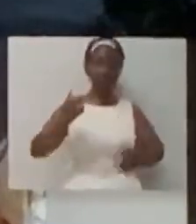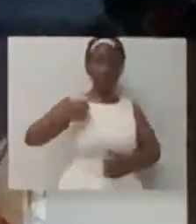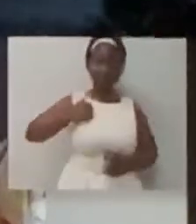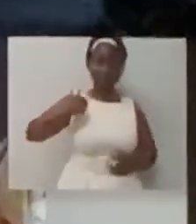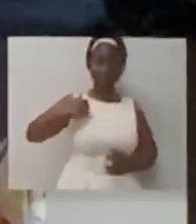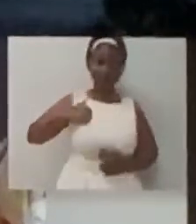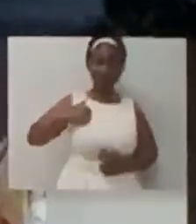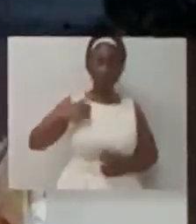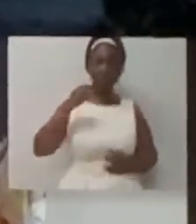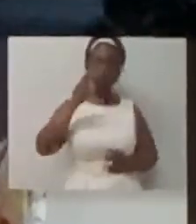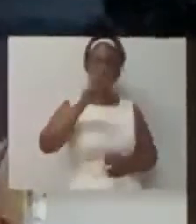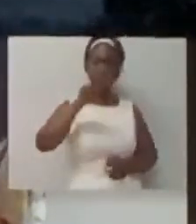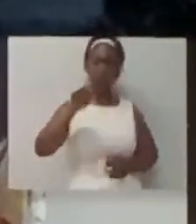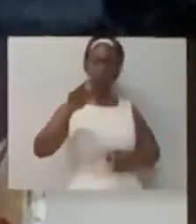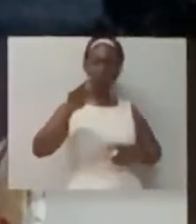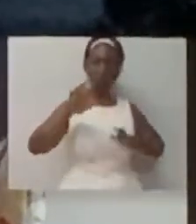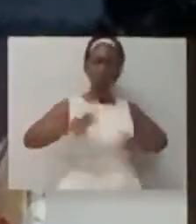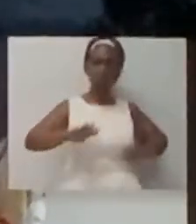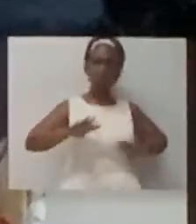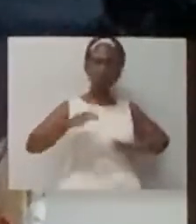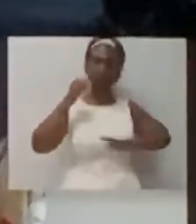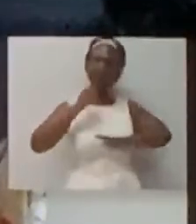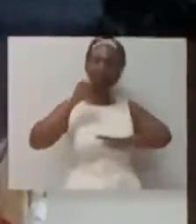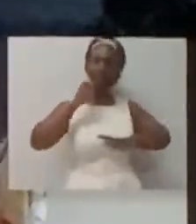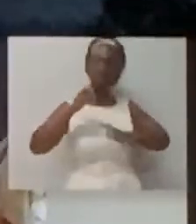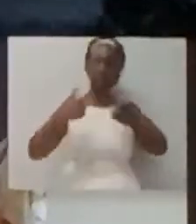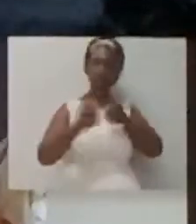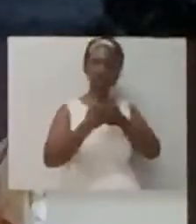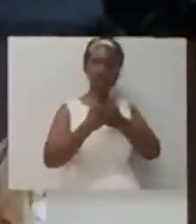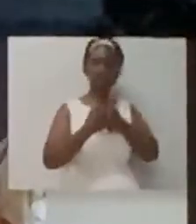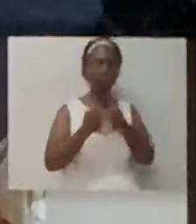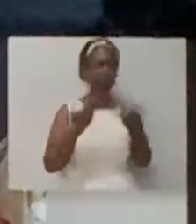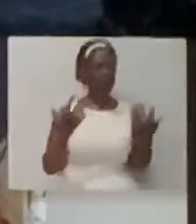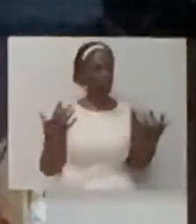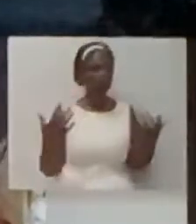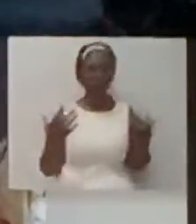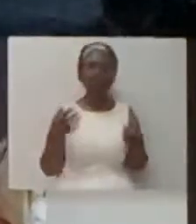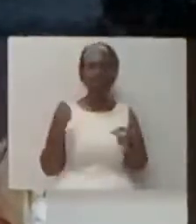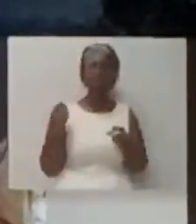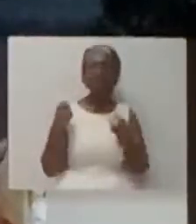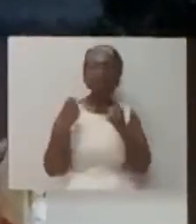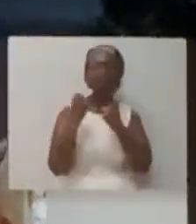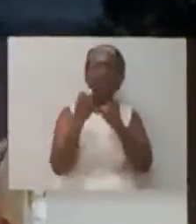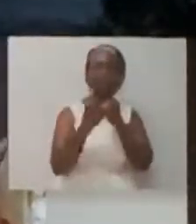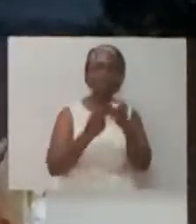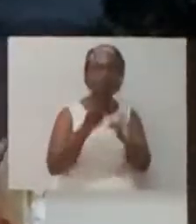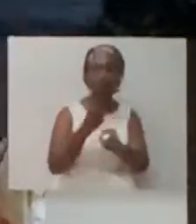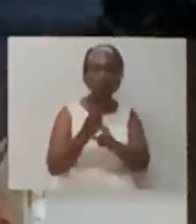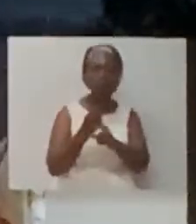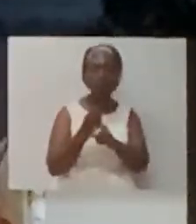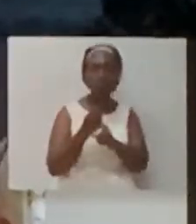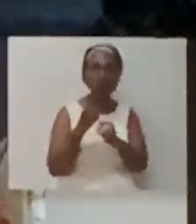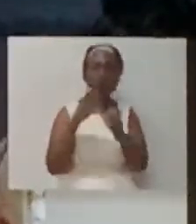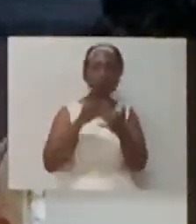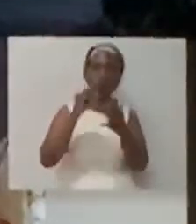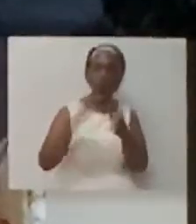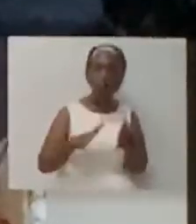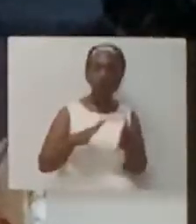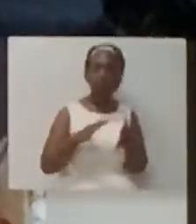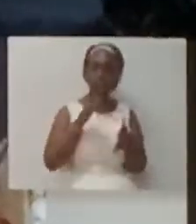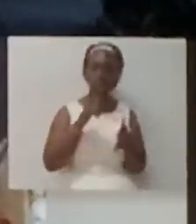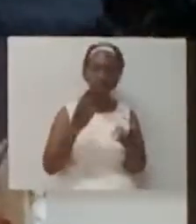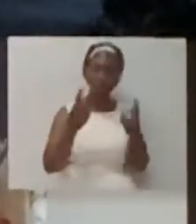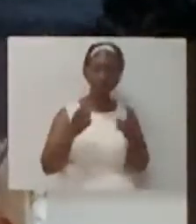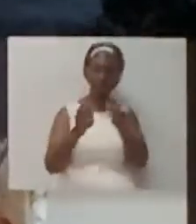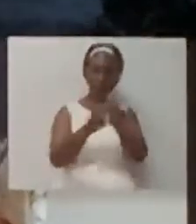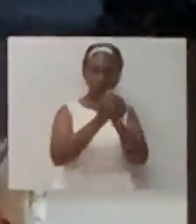22-a-day push-up challenge. For 2 years, it has been an opportunity for students to come together for just a few minutes a